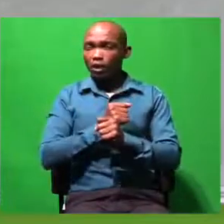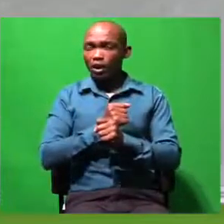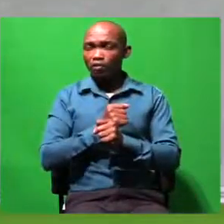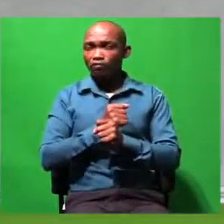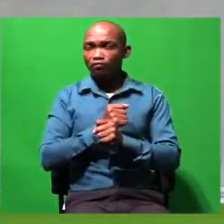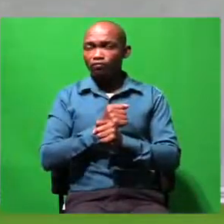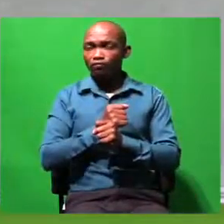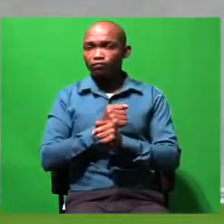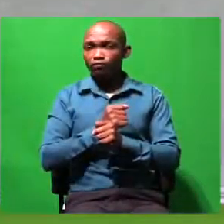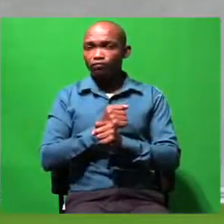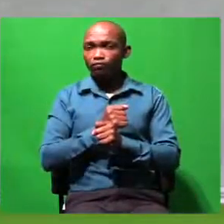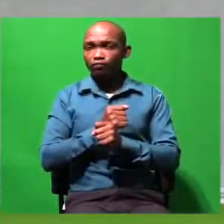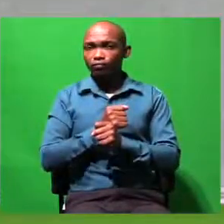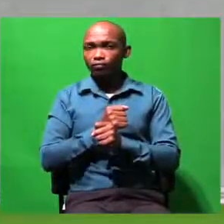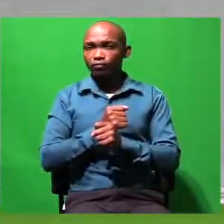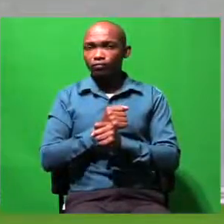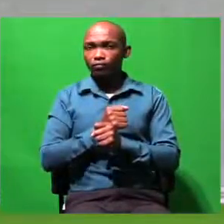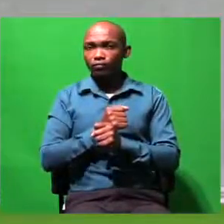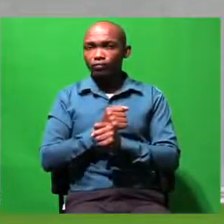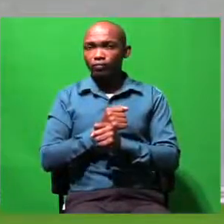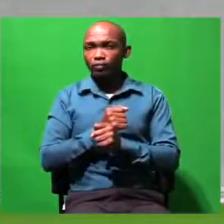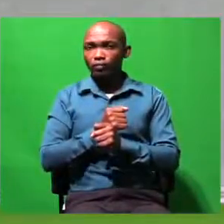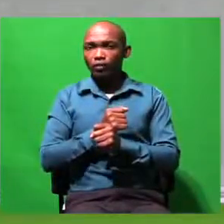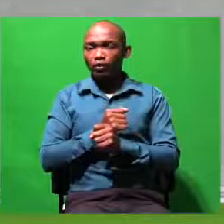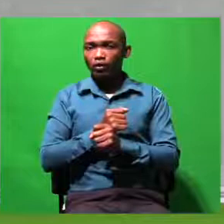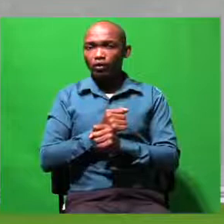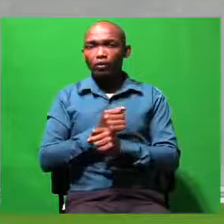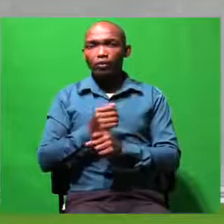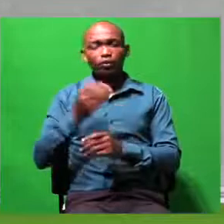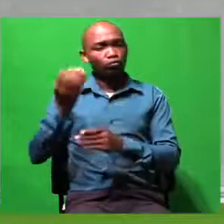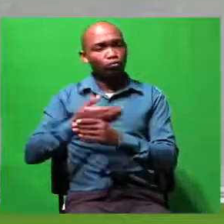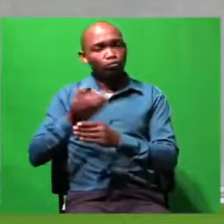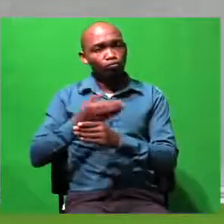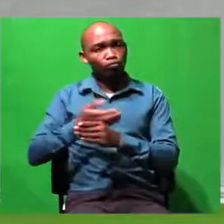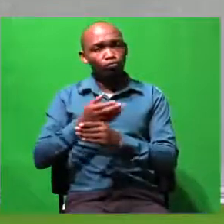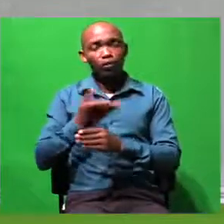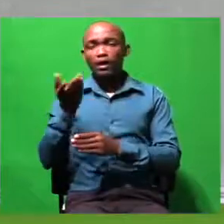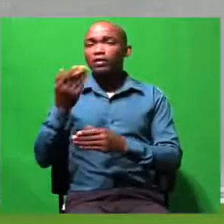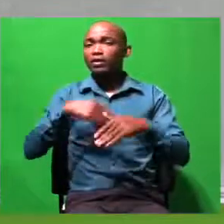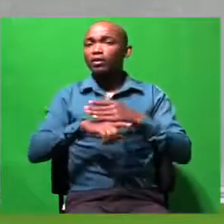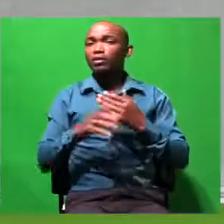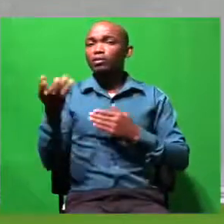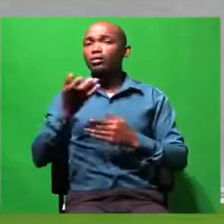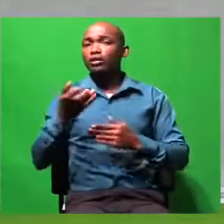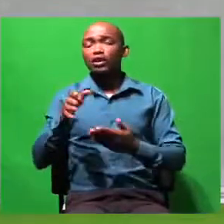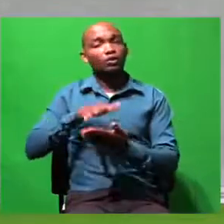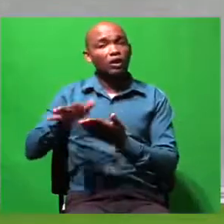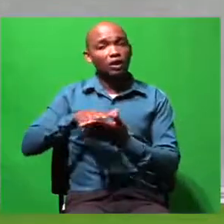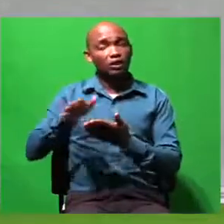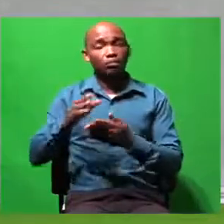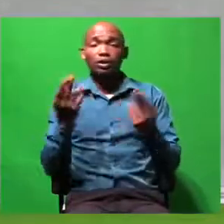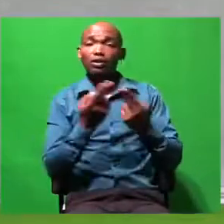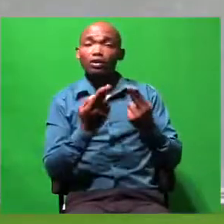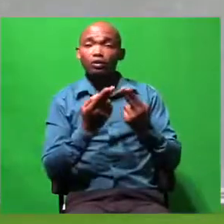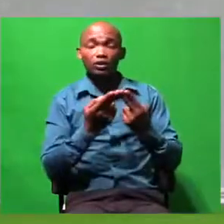You can explain about the victims of HIV/AIDS and other things because you are living with those people in our communities. You